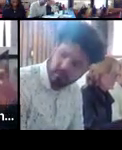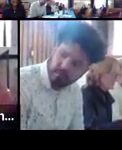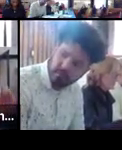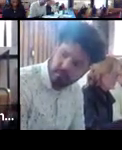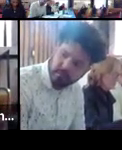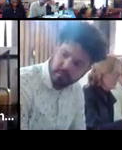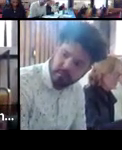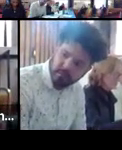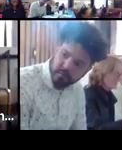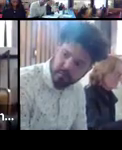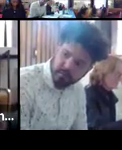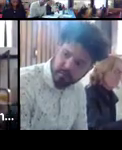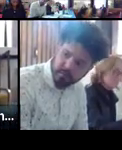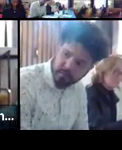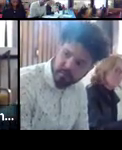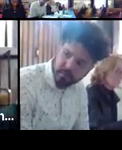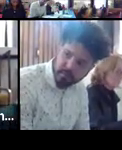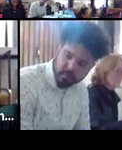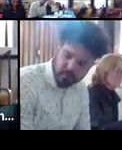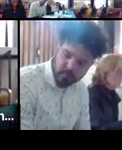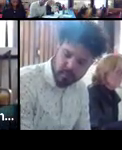Williams. Abstain.